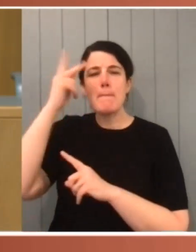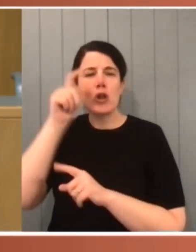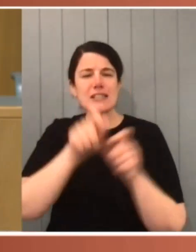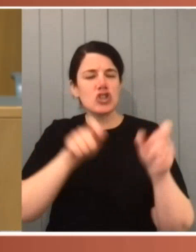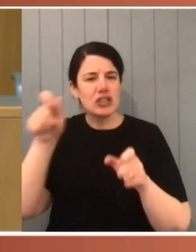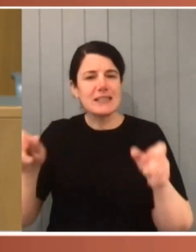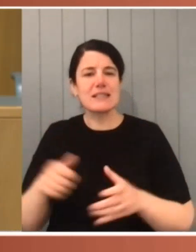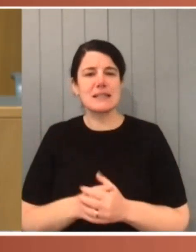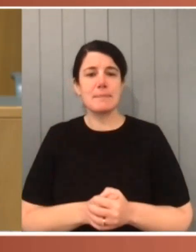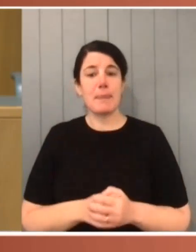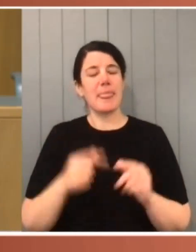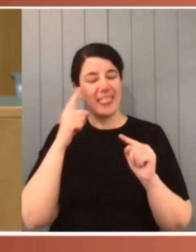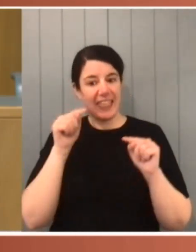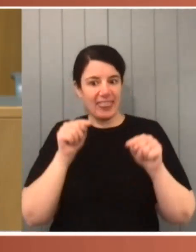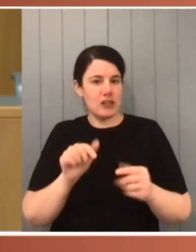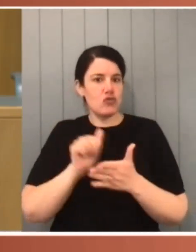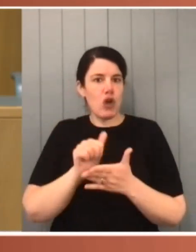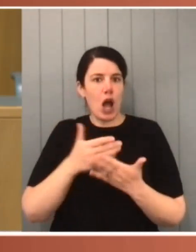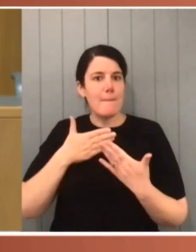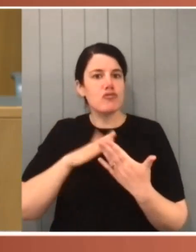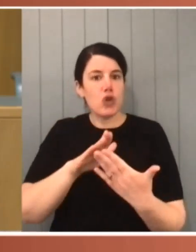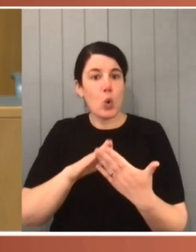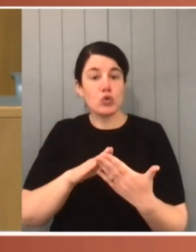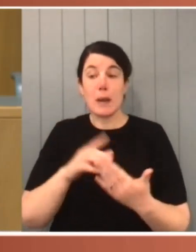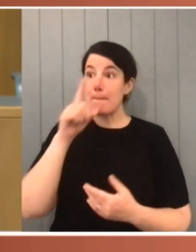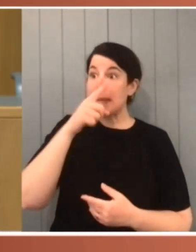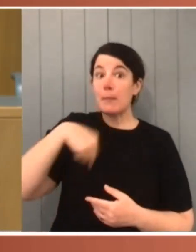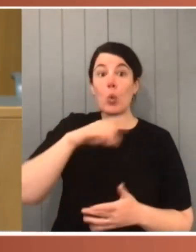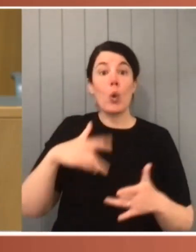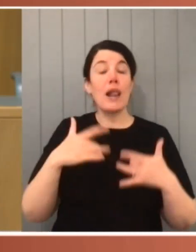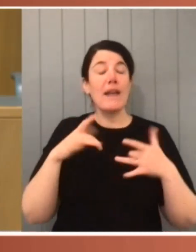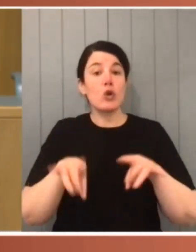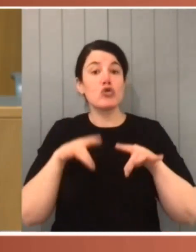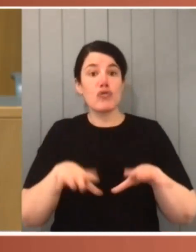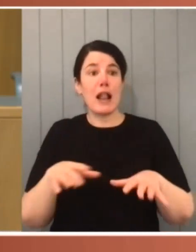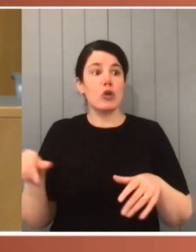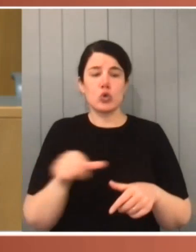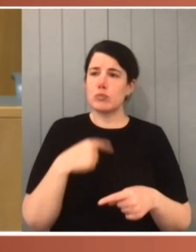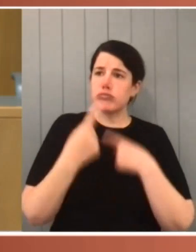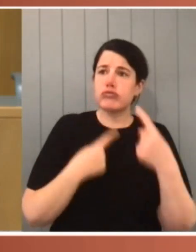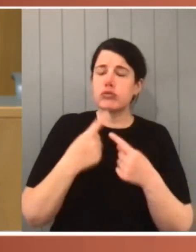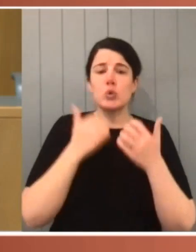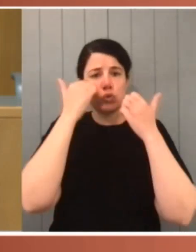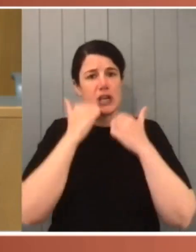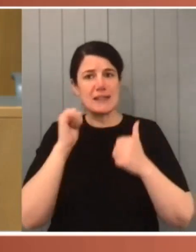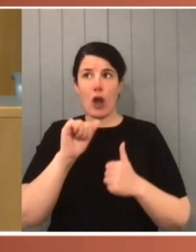right approach. I think the citizens should be free to use whichever arguments they want to use to justify their political positions, but then it's politicians